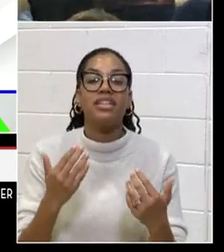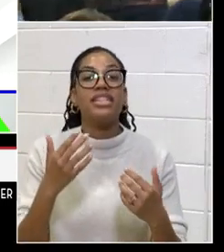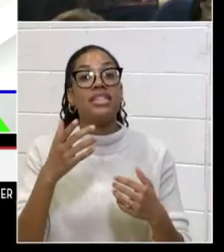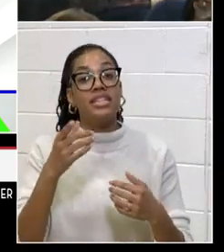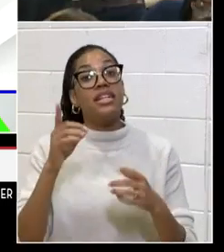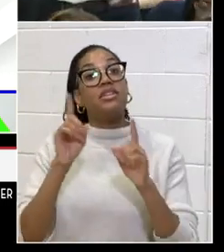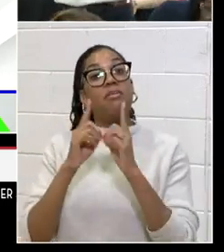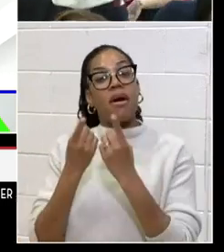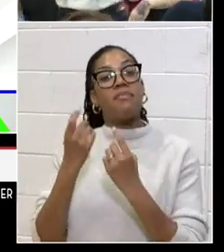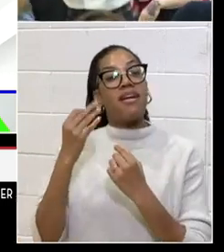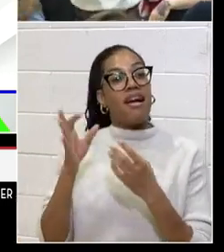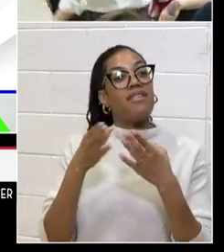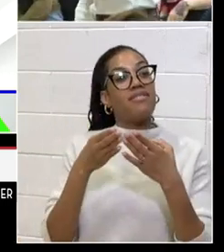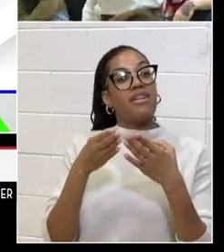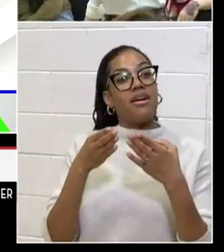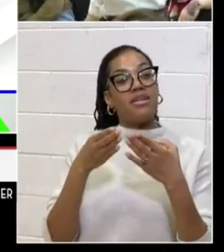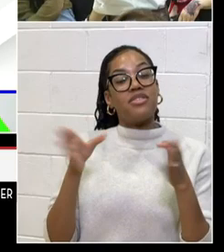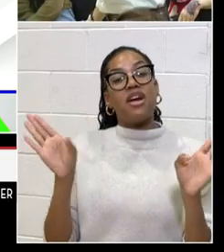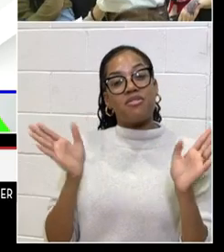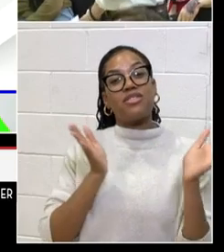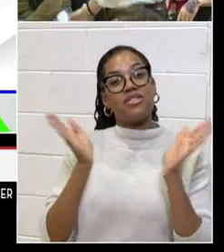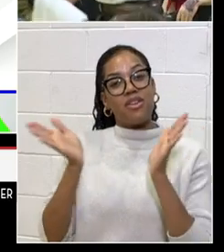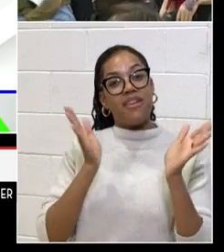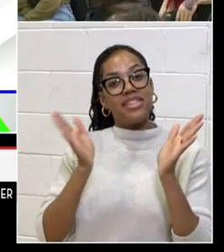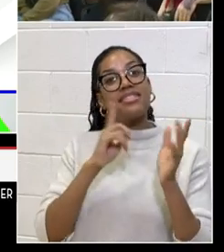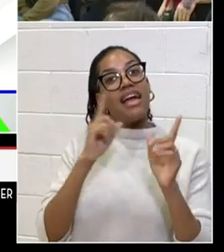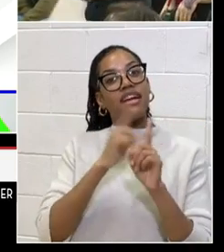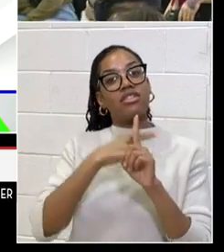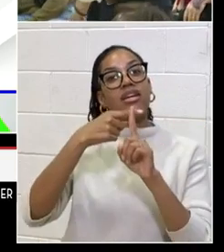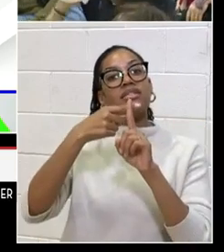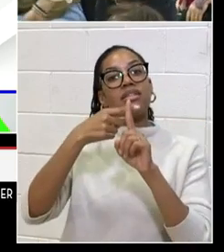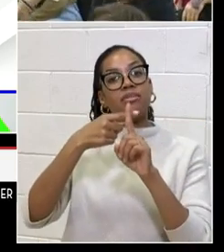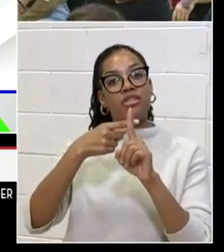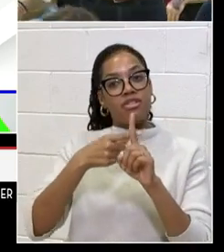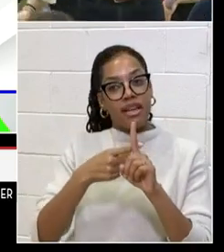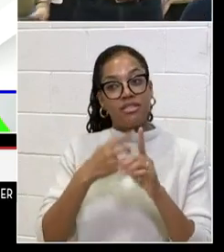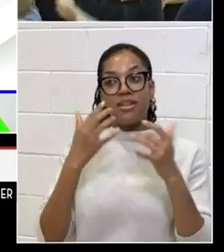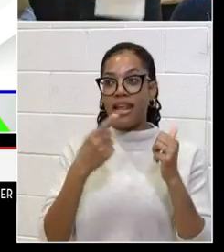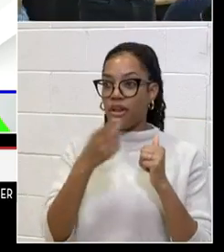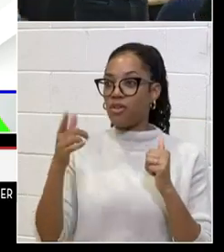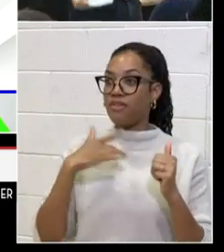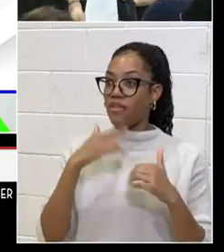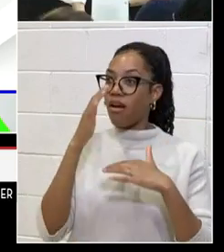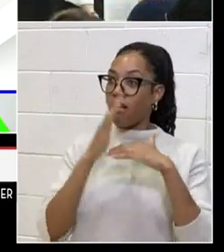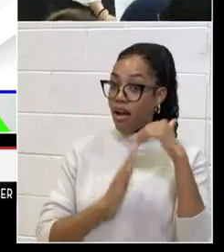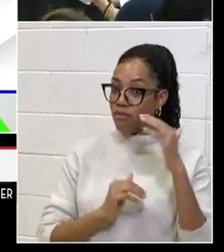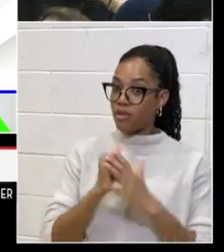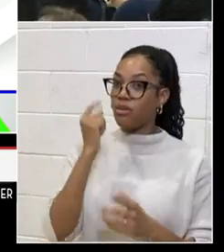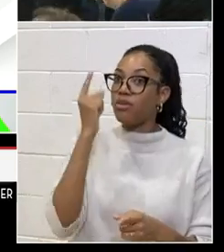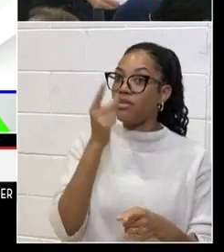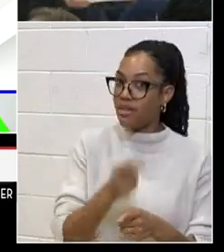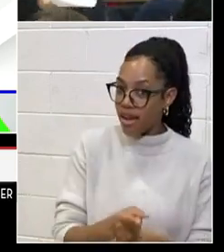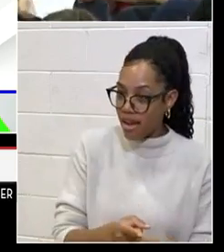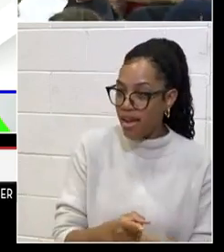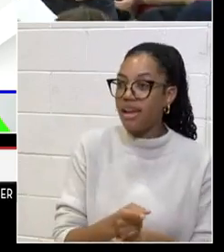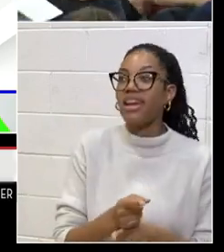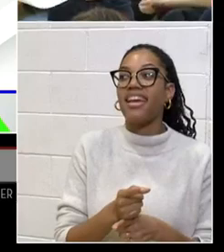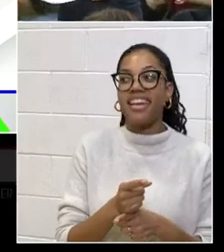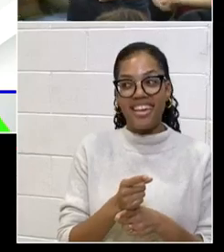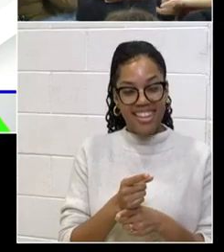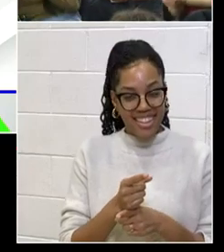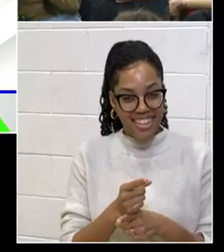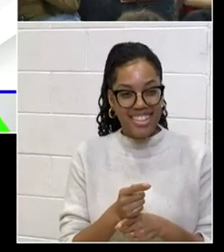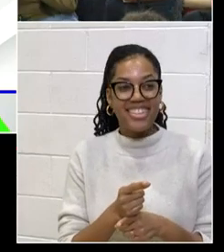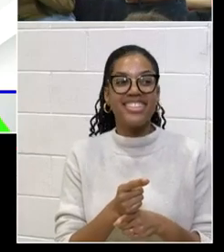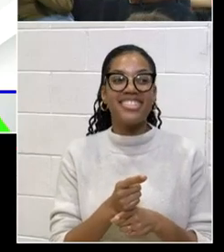Services has put the temperature down in here. So that's why you all feel very comfortable and you're looking forward to a great budget